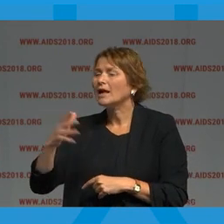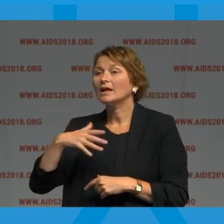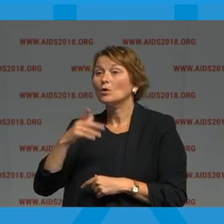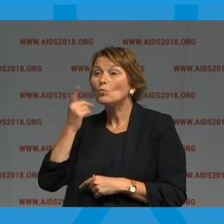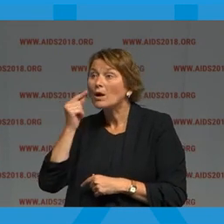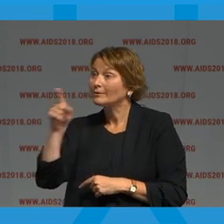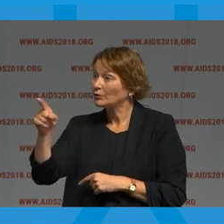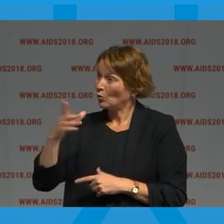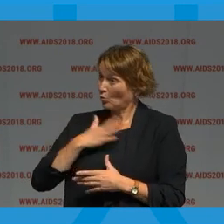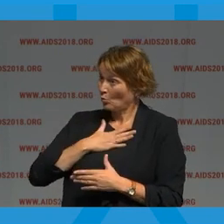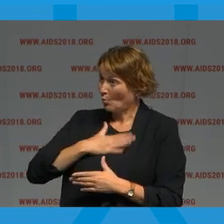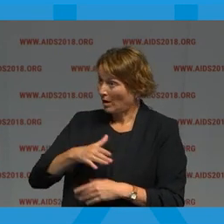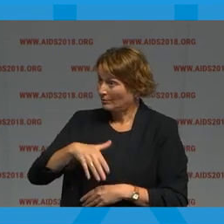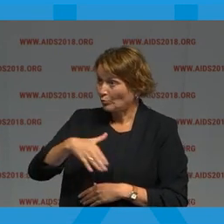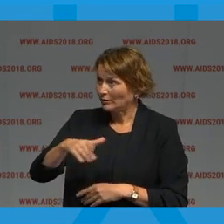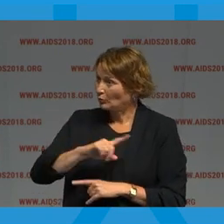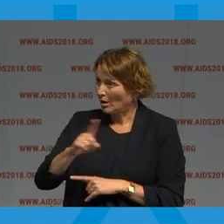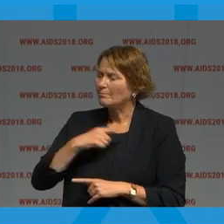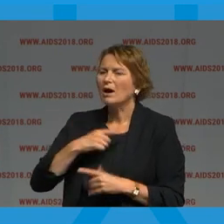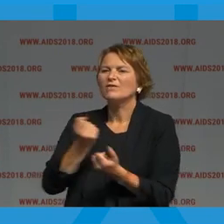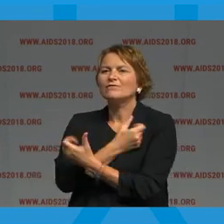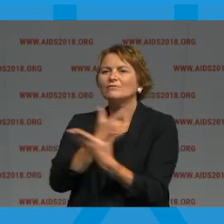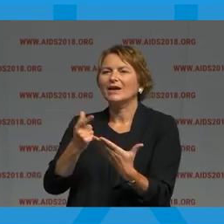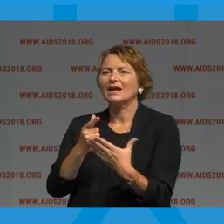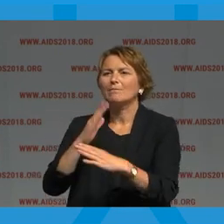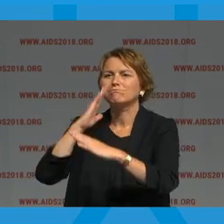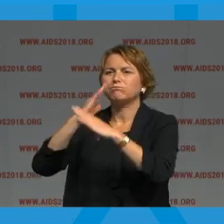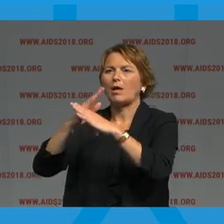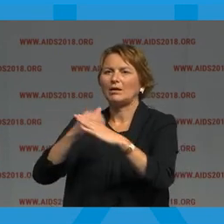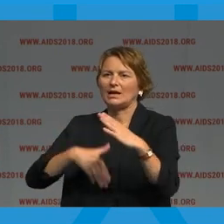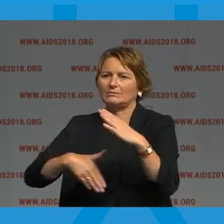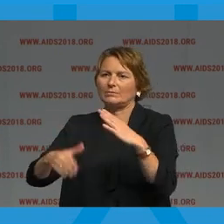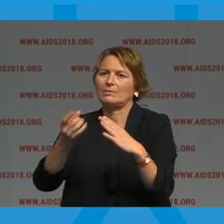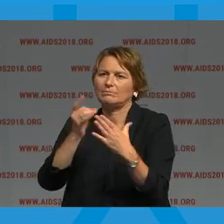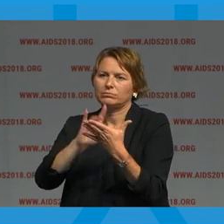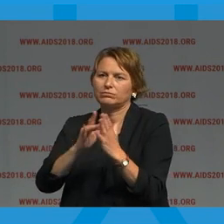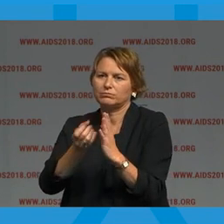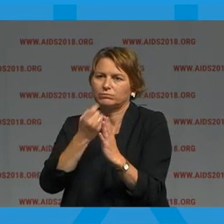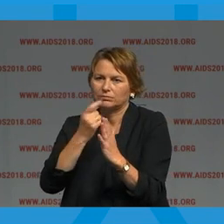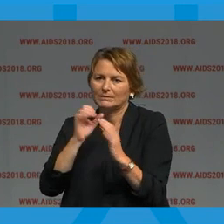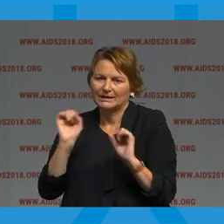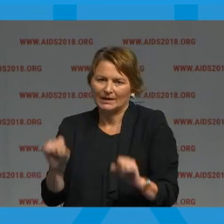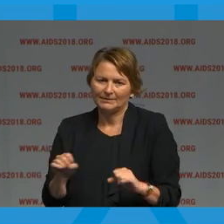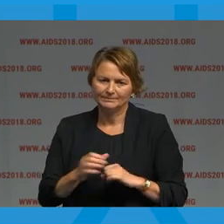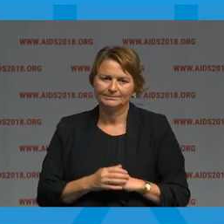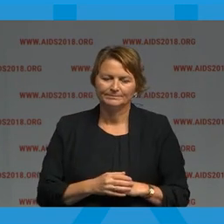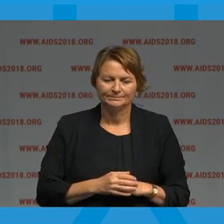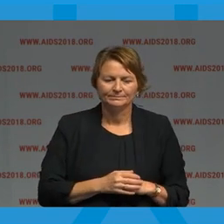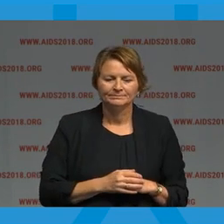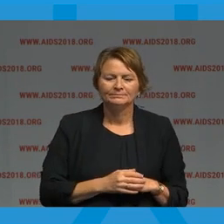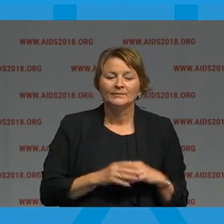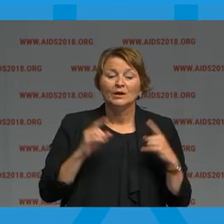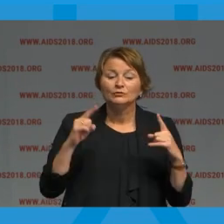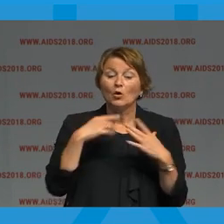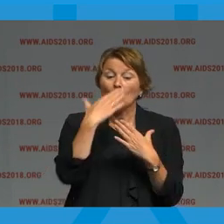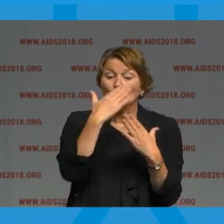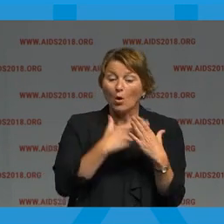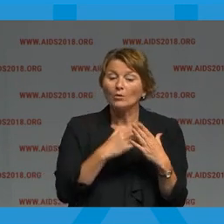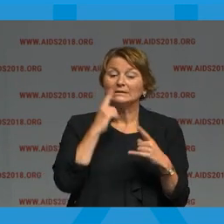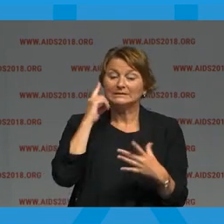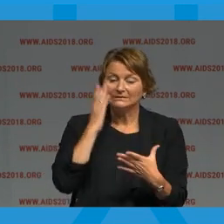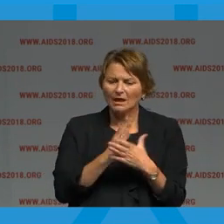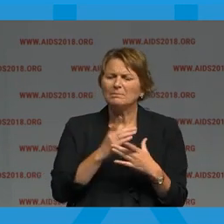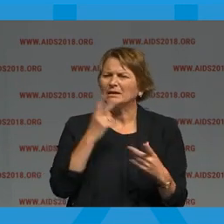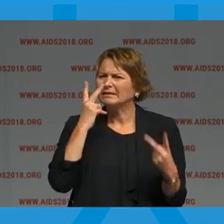women. Programmatic decisions should balance the cost-benefit of affecting the dolutegravir rollout in countries with high HIV burden.